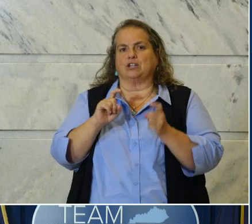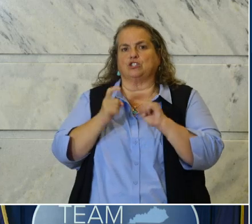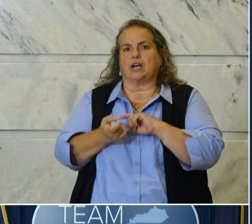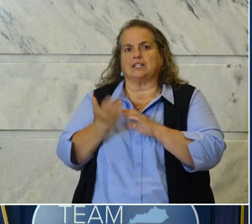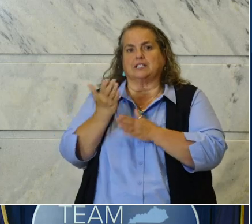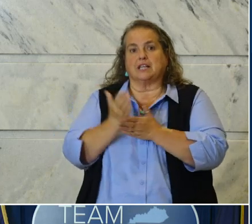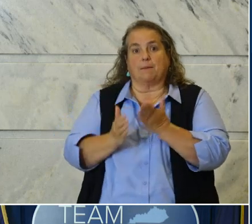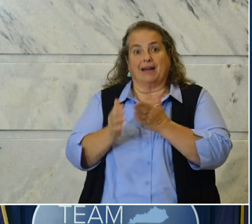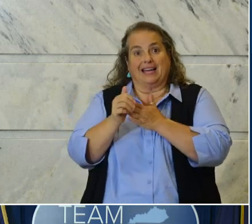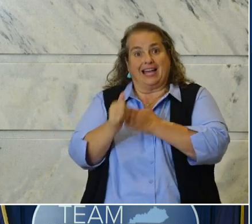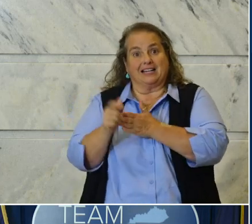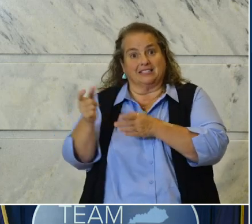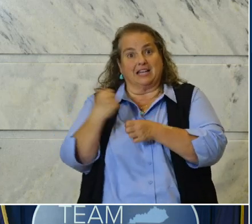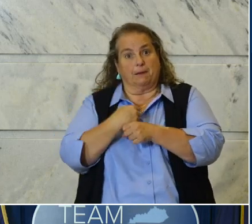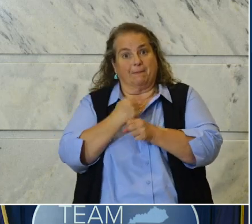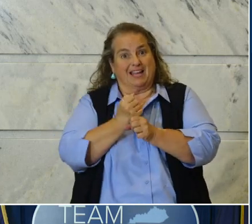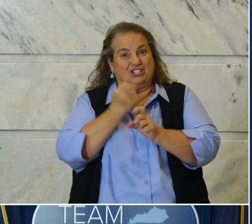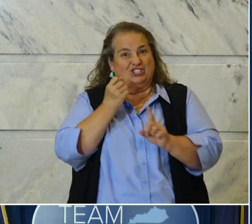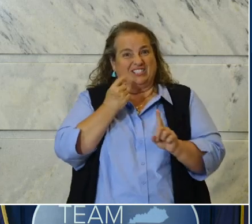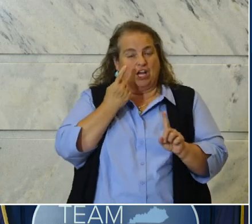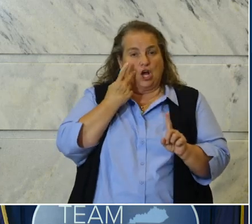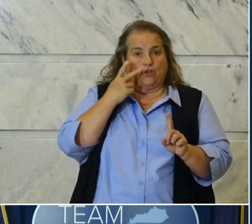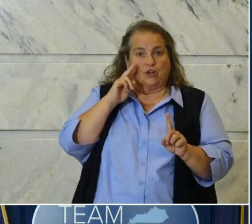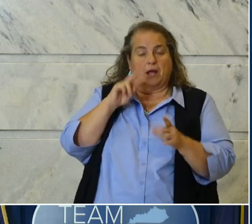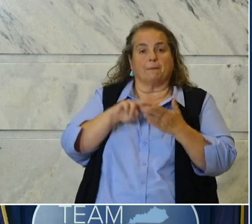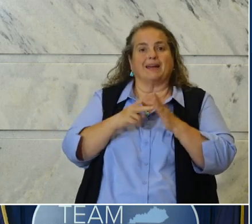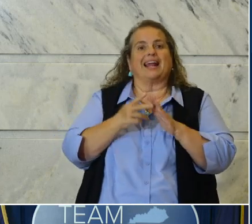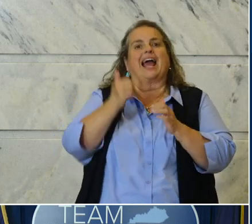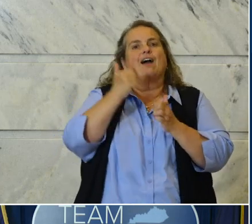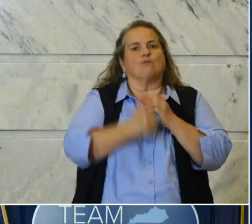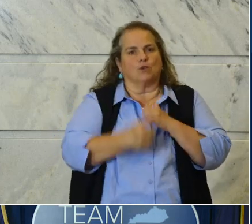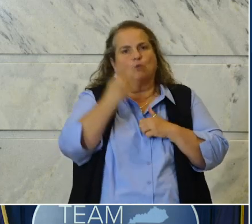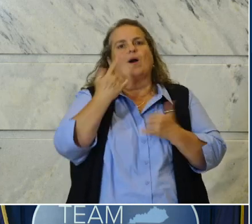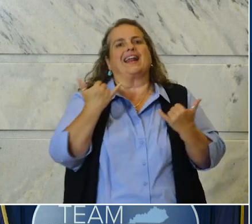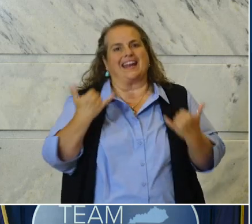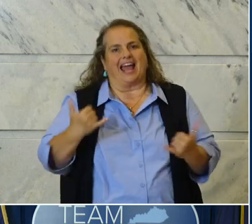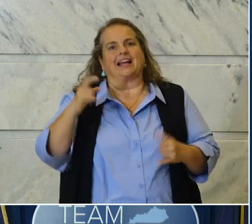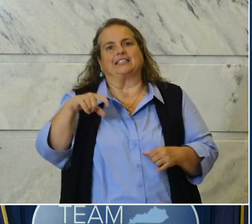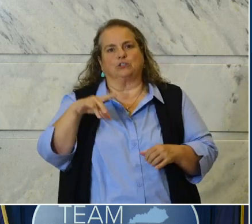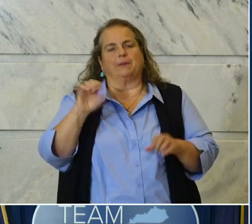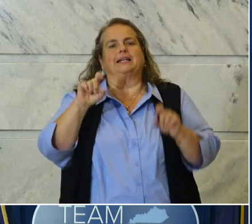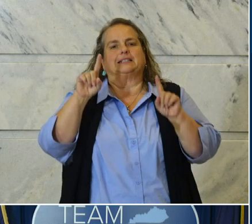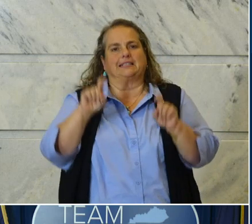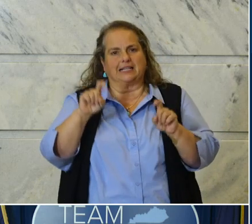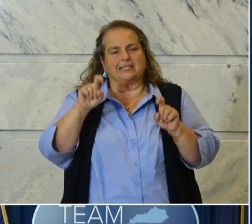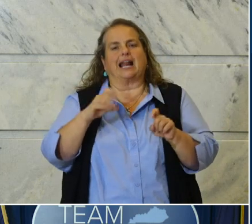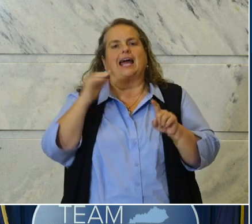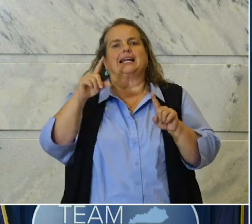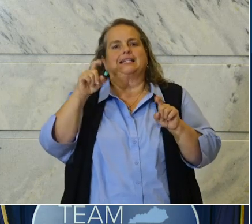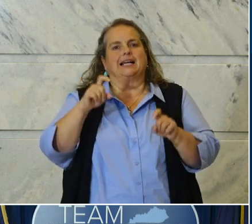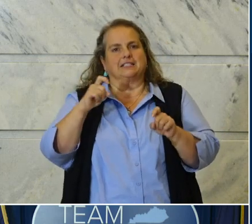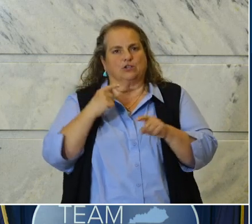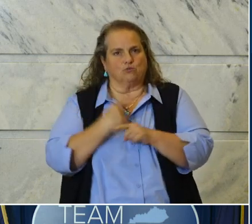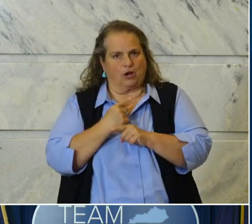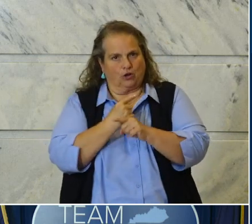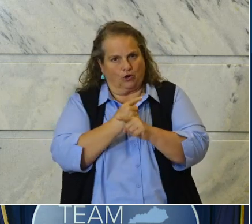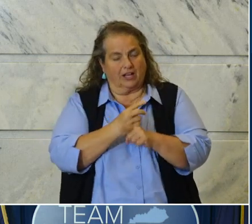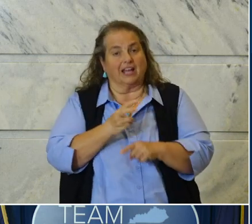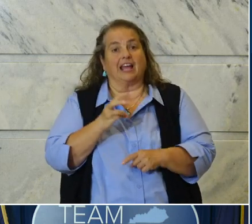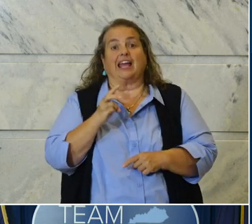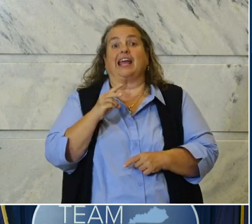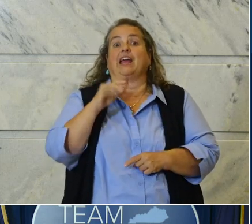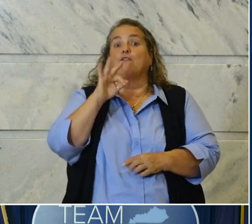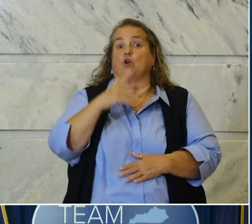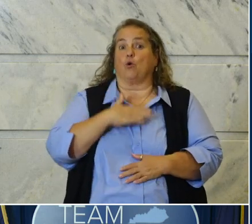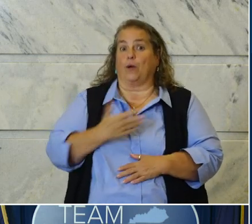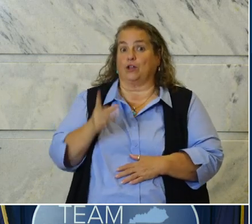they made just the other day, meaning everybody needs to be tested and tested regularly. If you're willing to do it, you should be willing to do it.